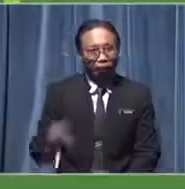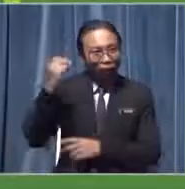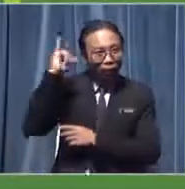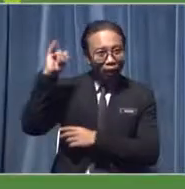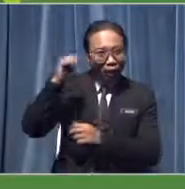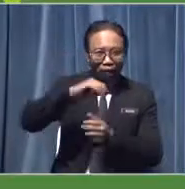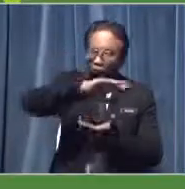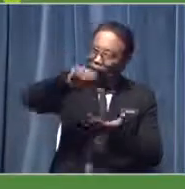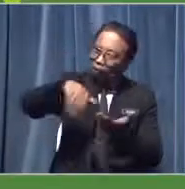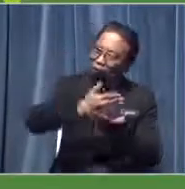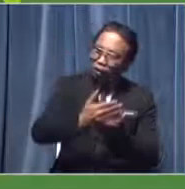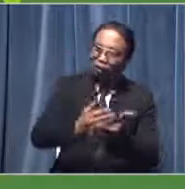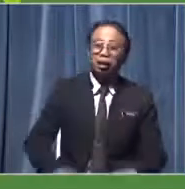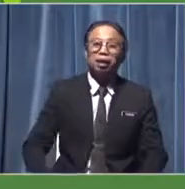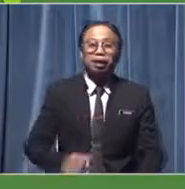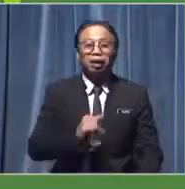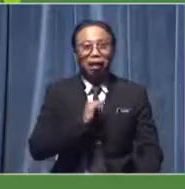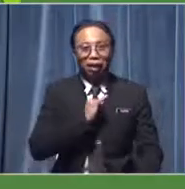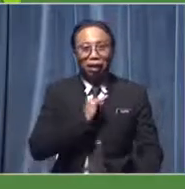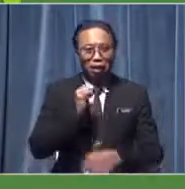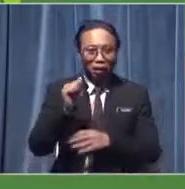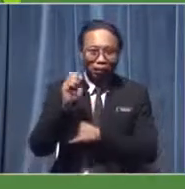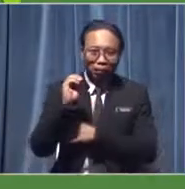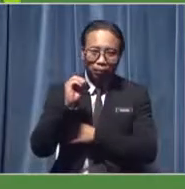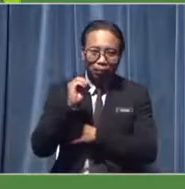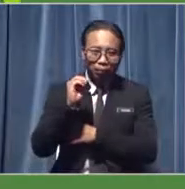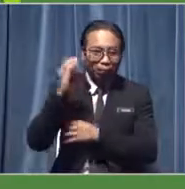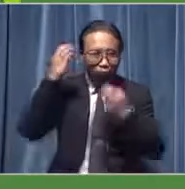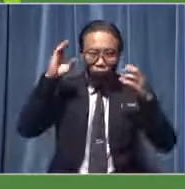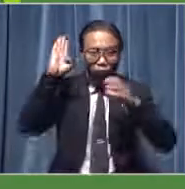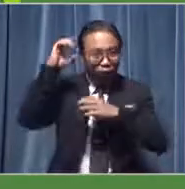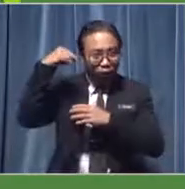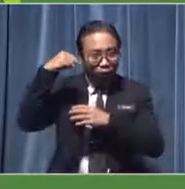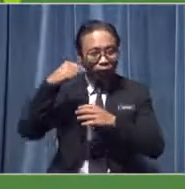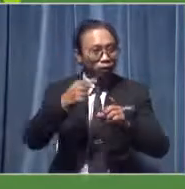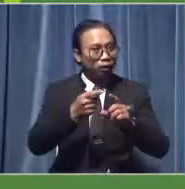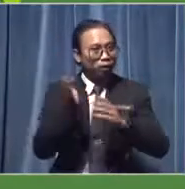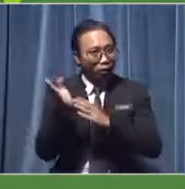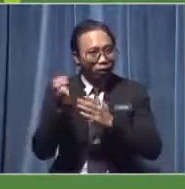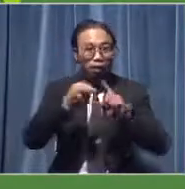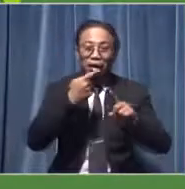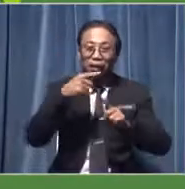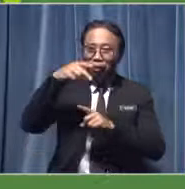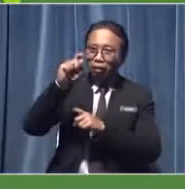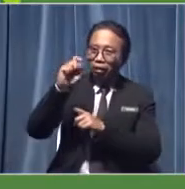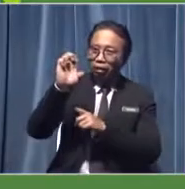Hi everyone, I am Puan Ani Zulhana from PTE Tinggi Setapak, Kuala